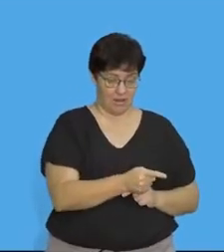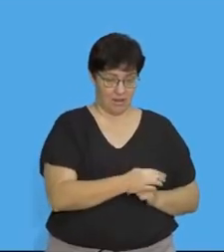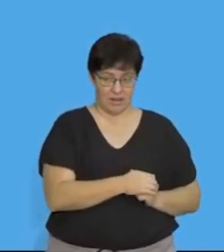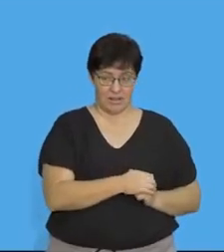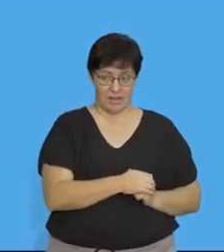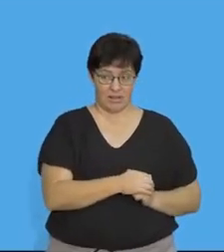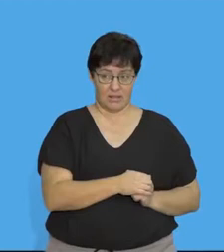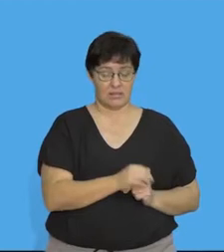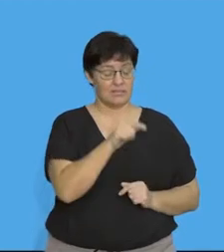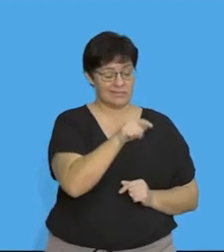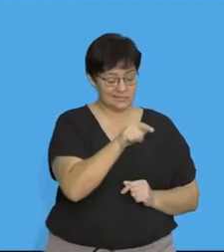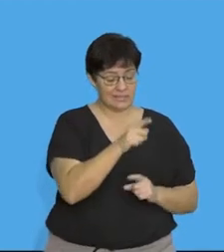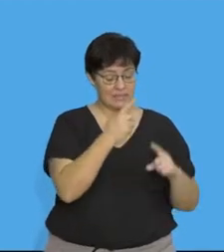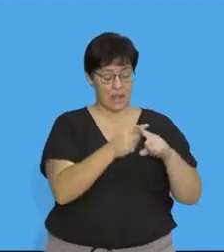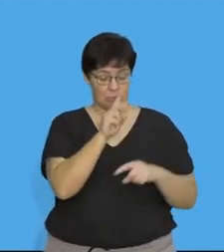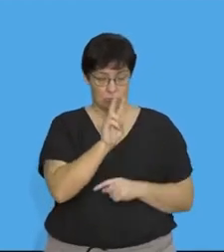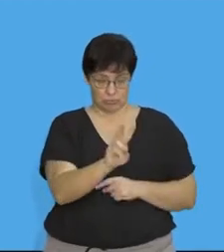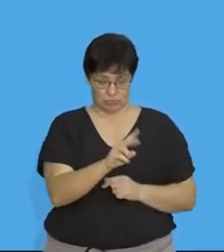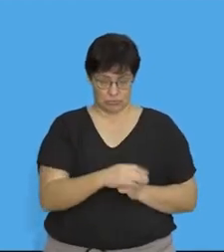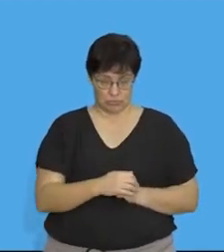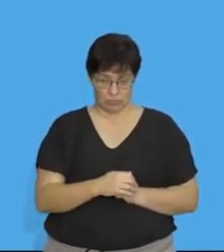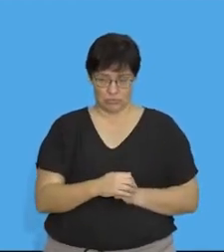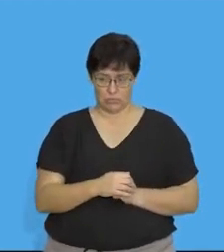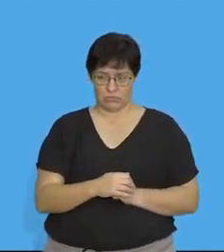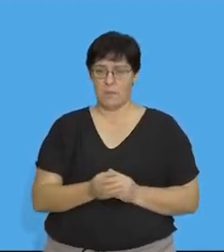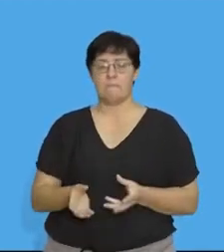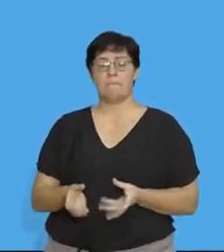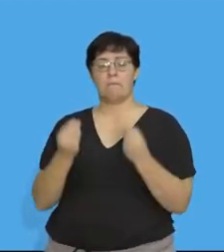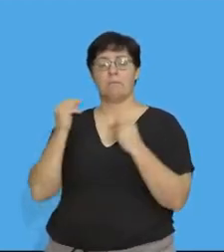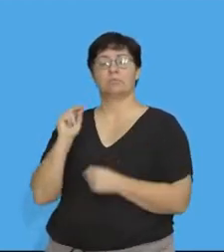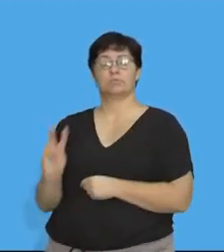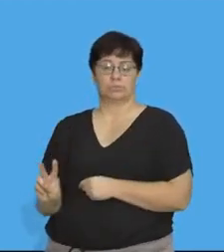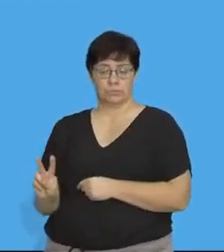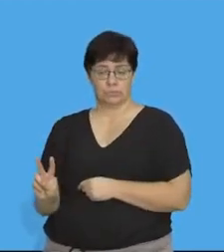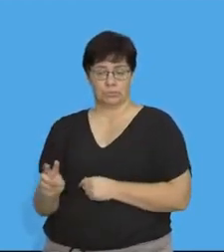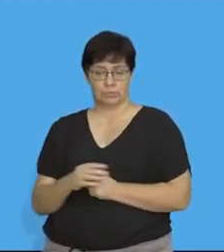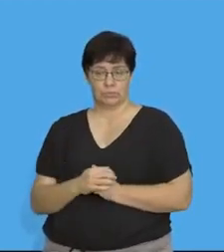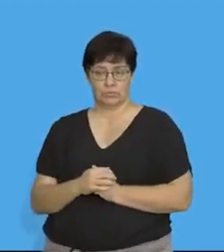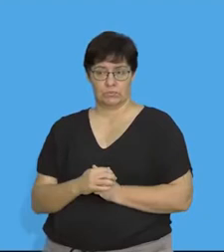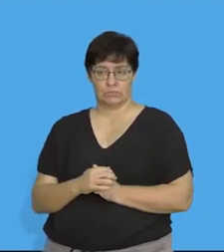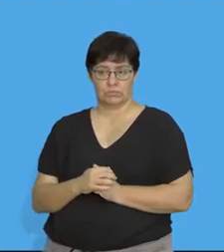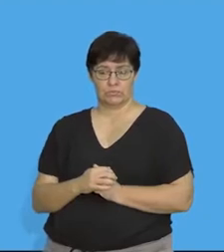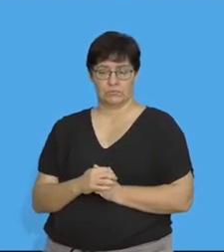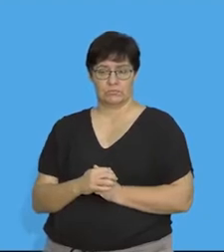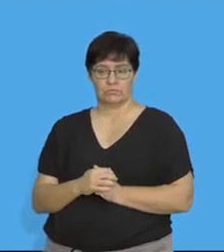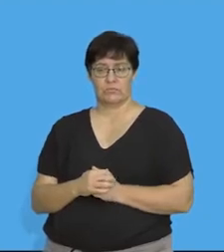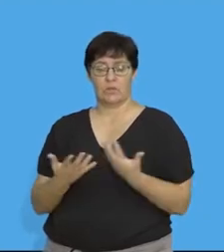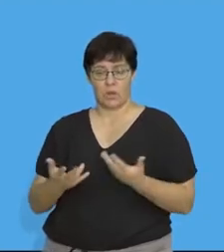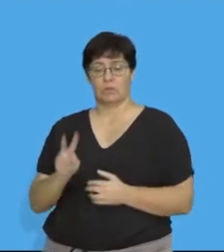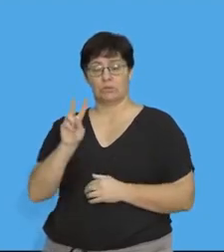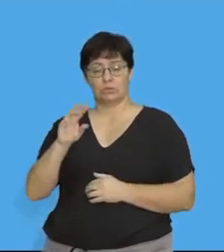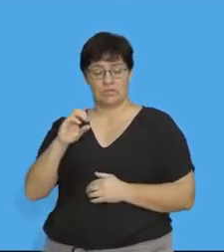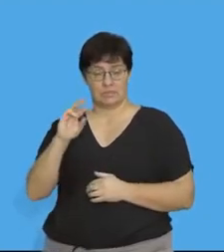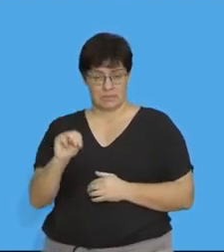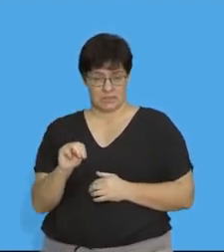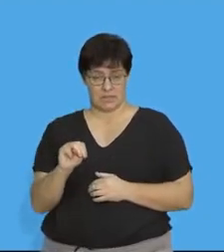value and we multiply by 2, we'll get 2. And see what happens here? We take 2 centimeters and we've